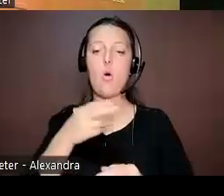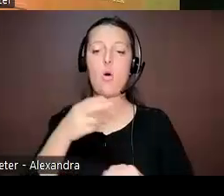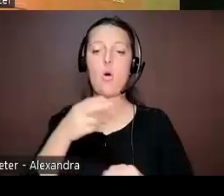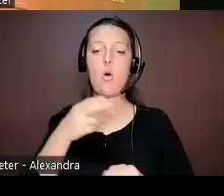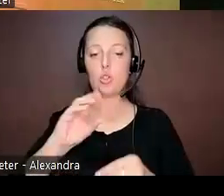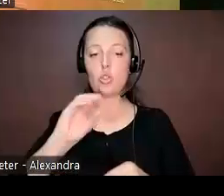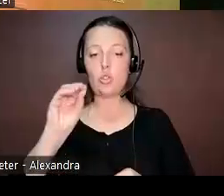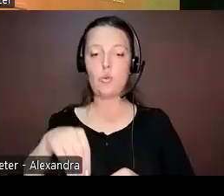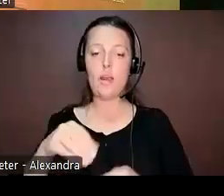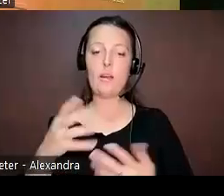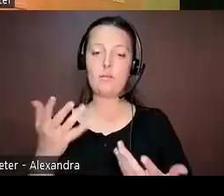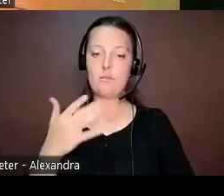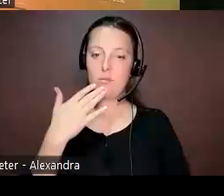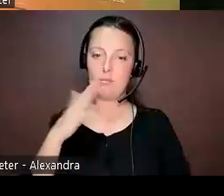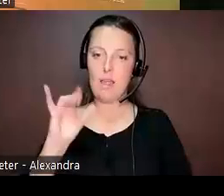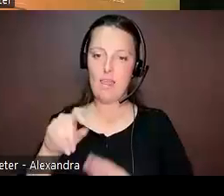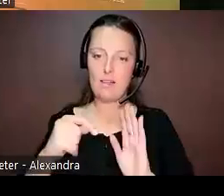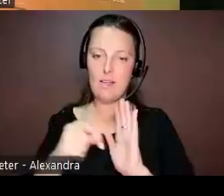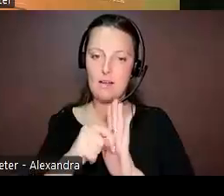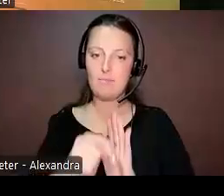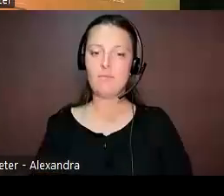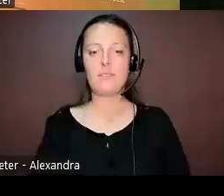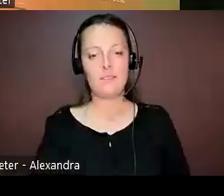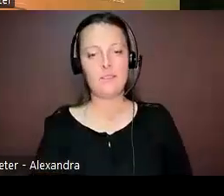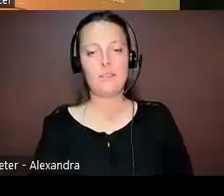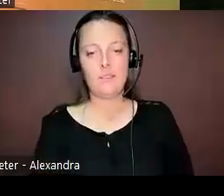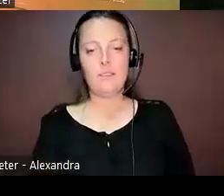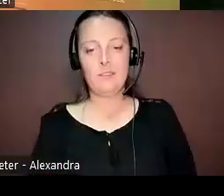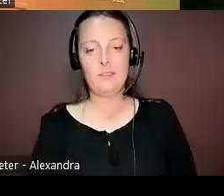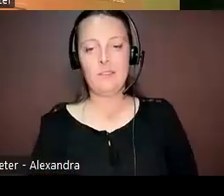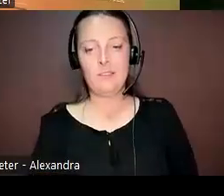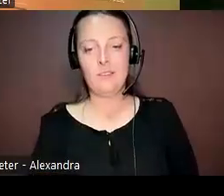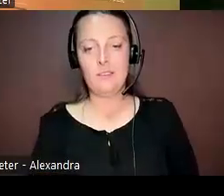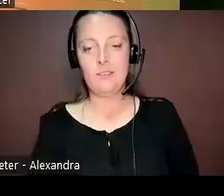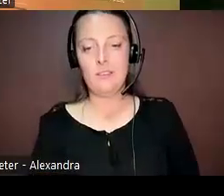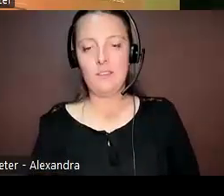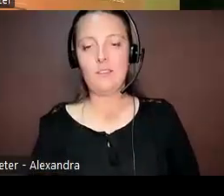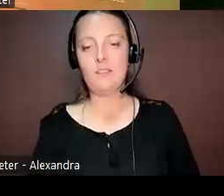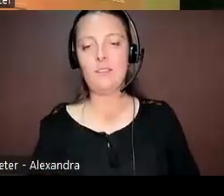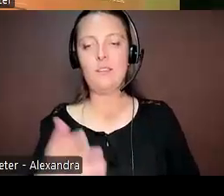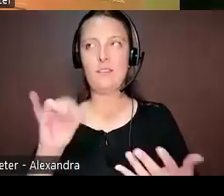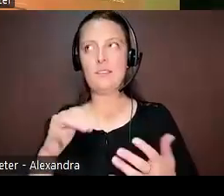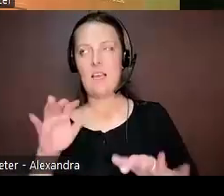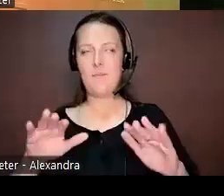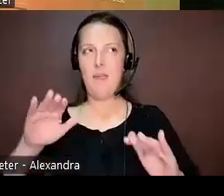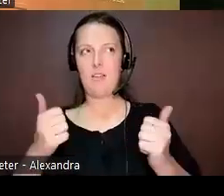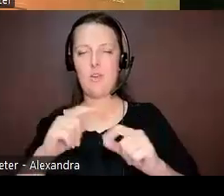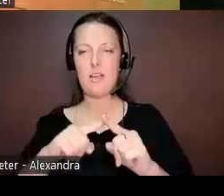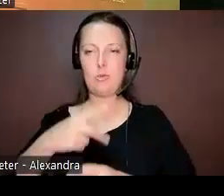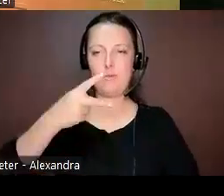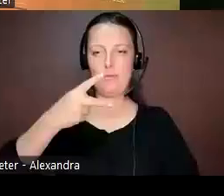of my life in relation to trying to hold on to these cohorts. And there is